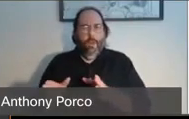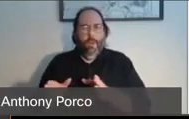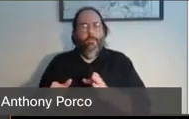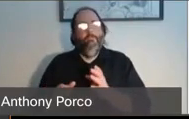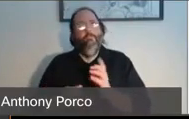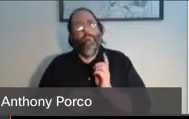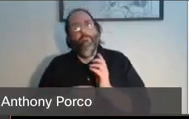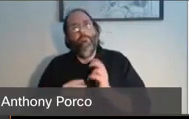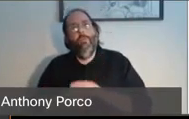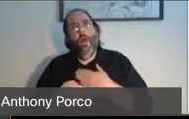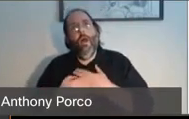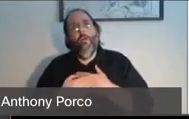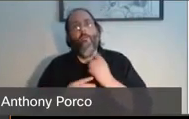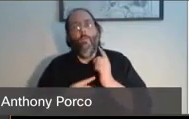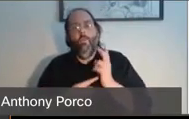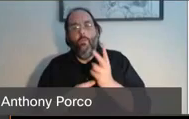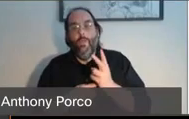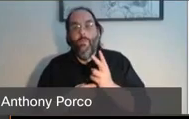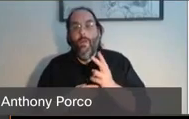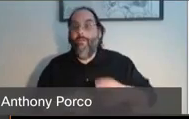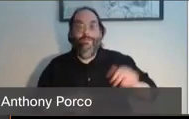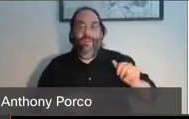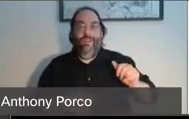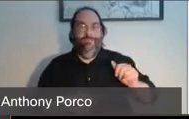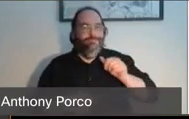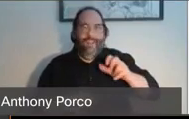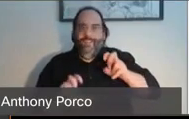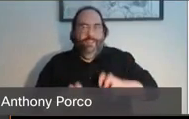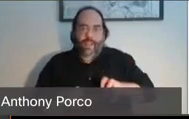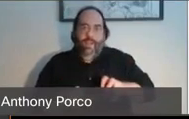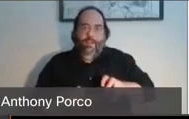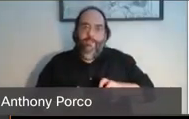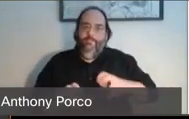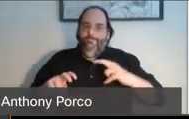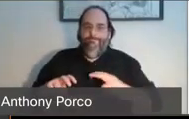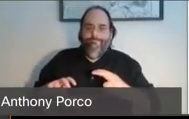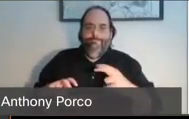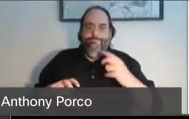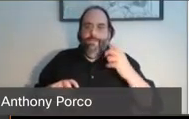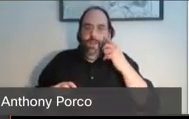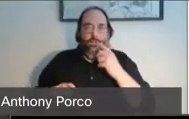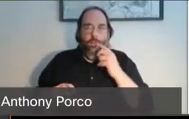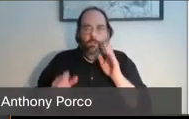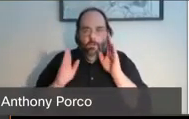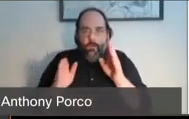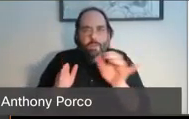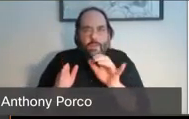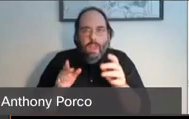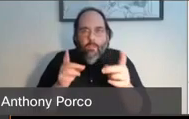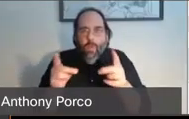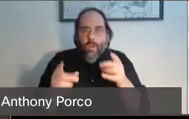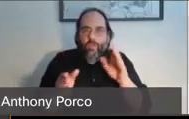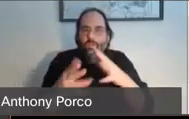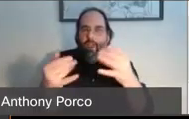minutes rest. But Austria, she did not sit down. She stood beside me with her eyes and her nose focused in the direction of the finish line.